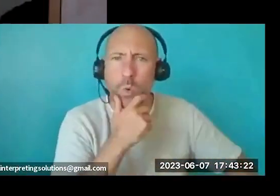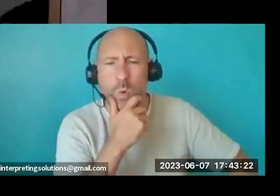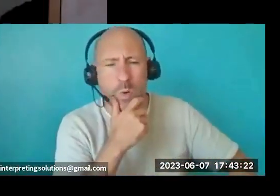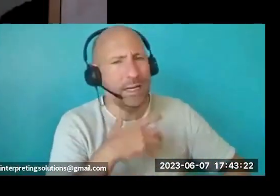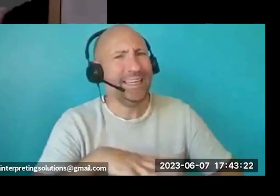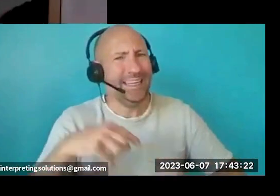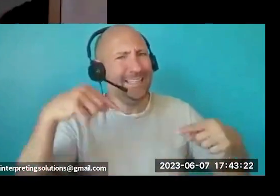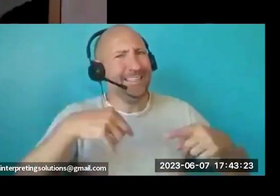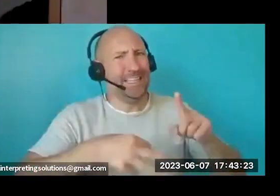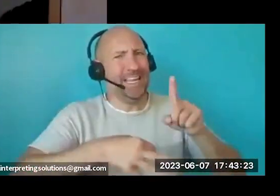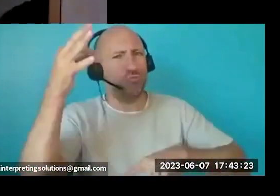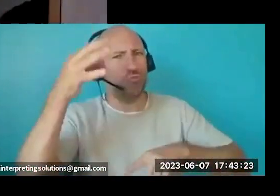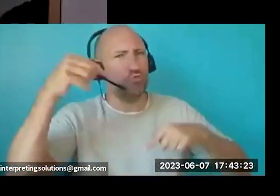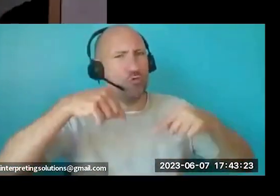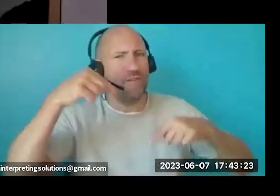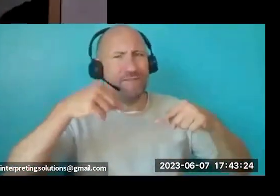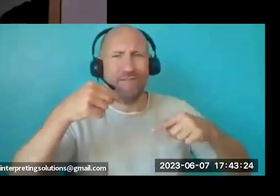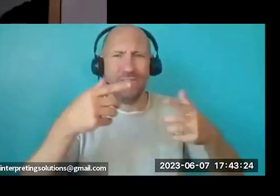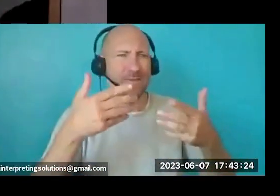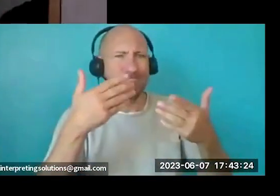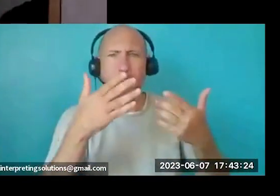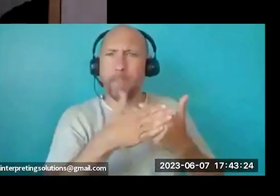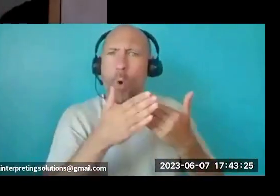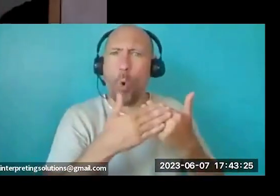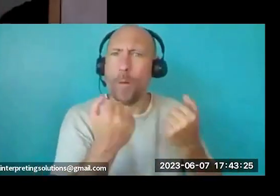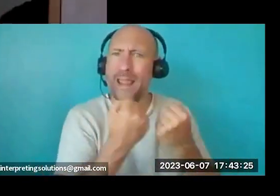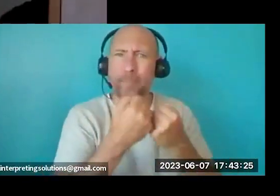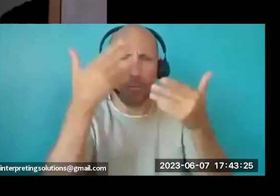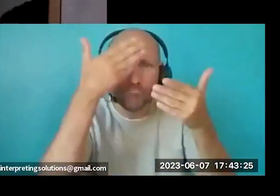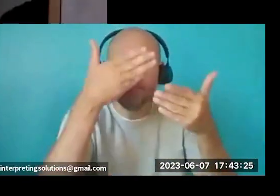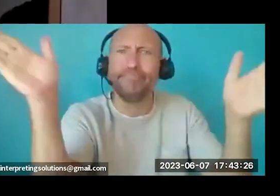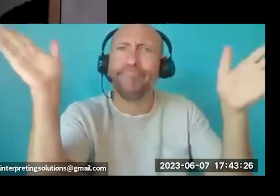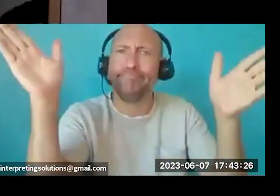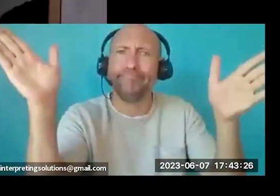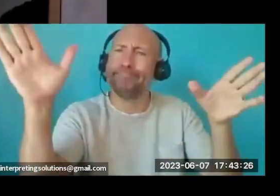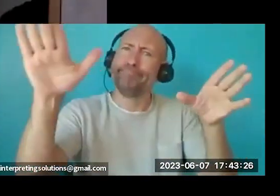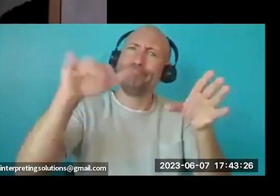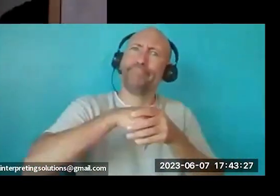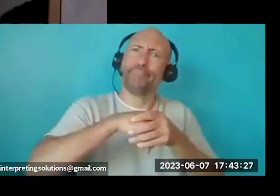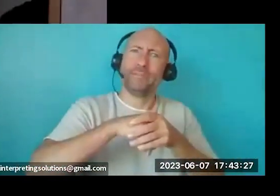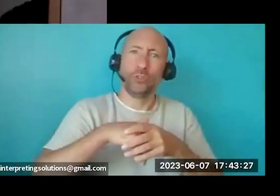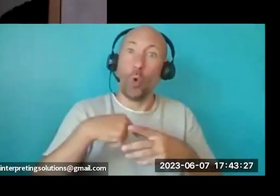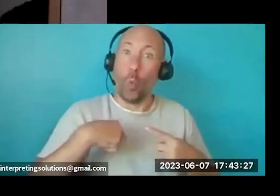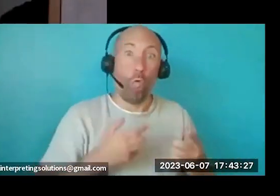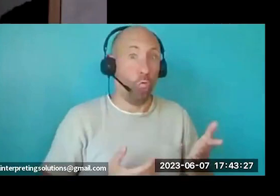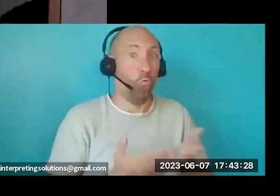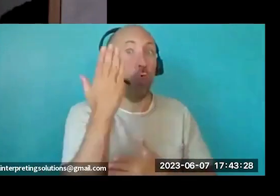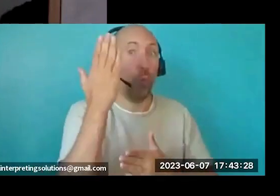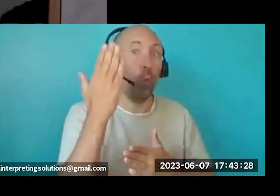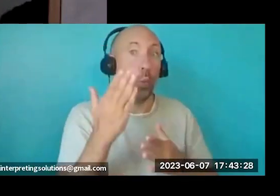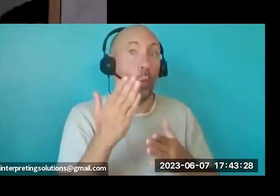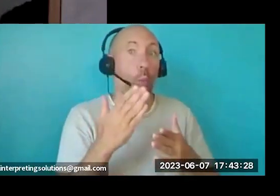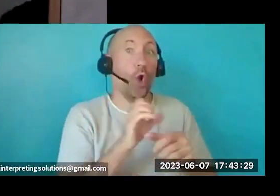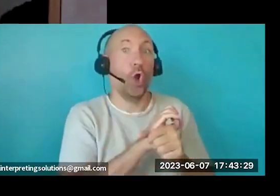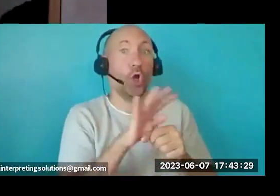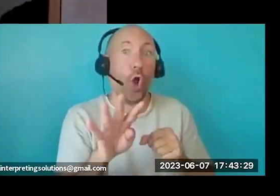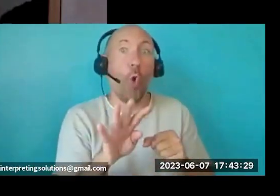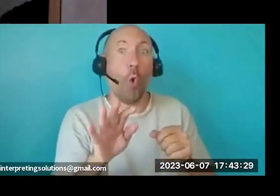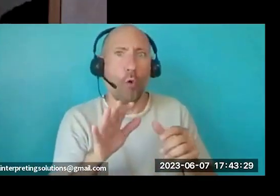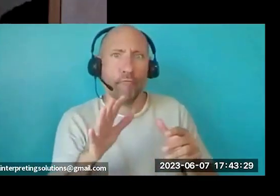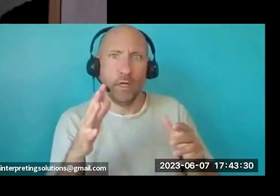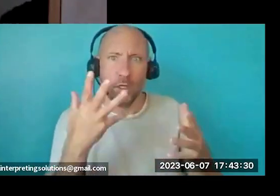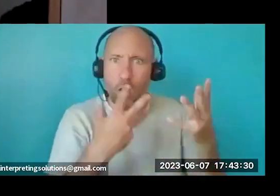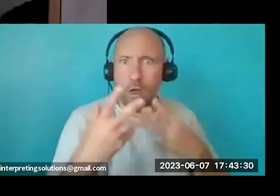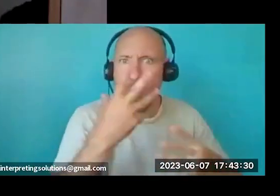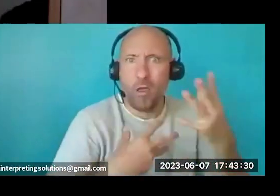to a broader spectrum of people. And I think all the learning that we did in the pandemic through our digital channels